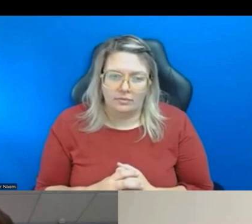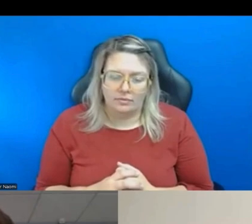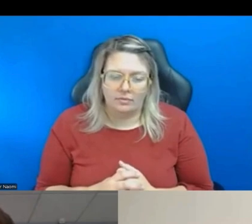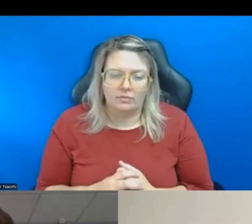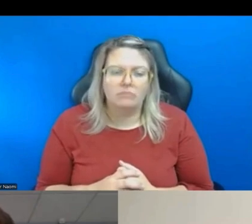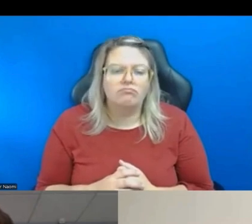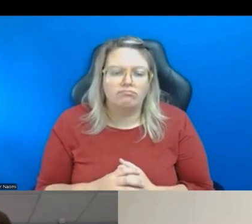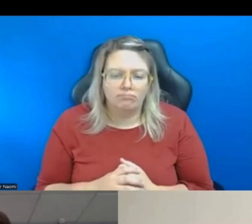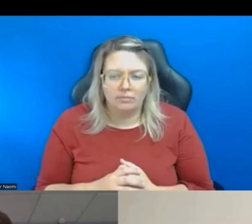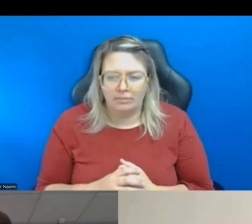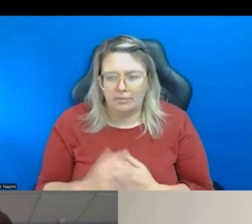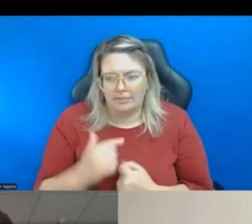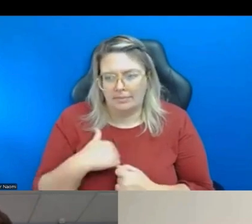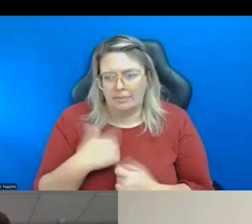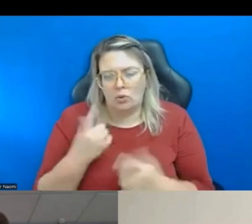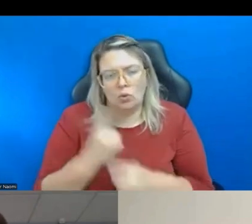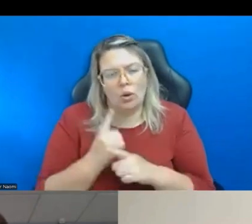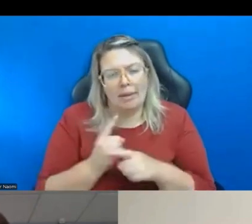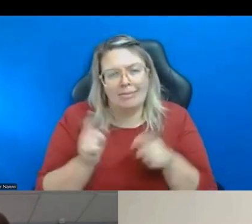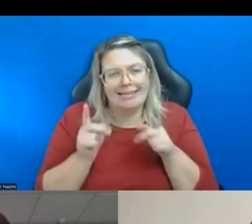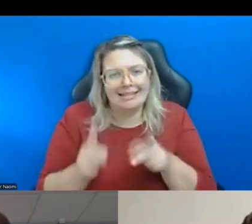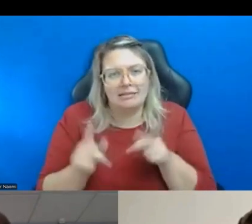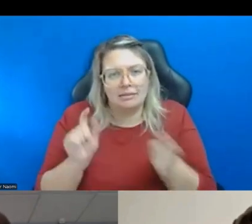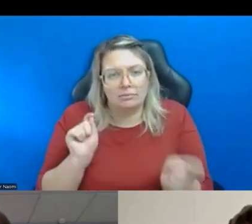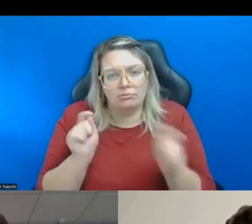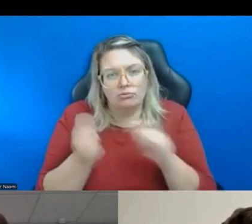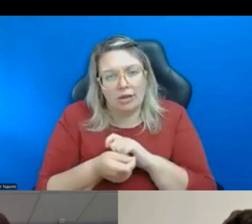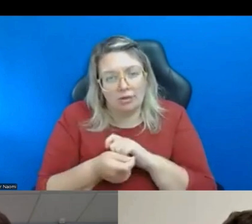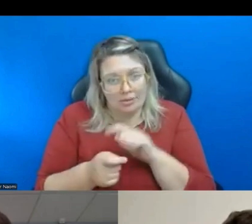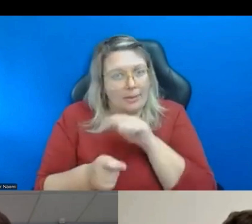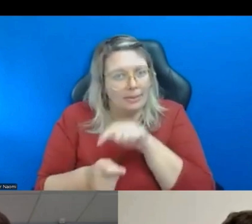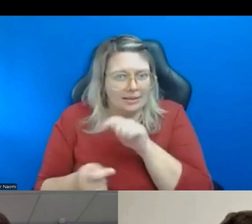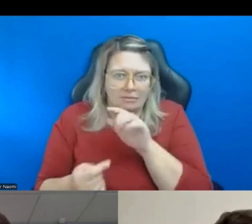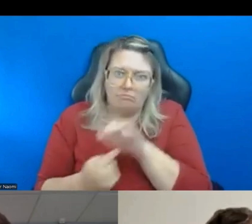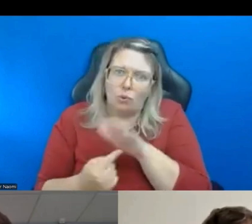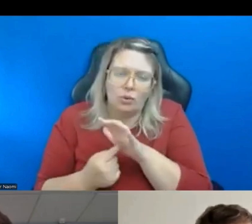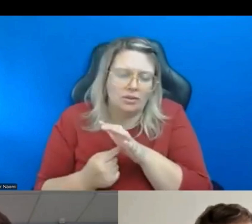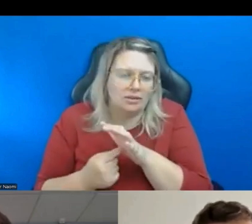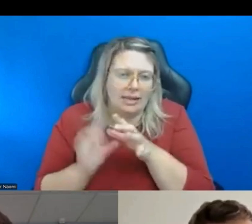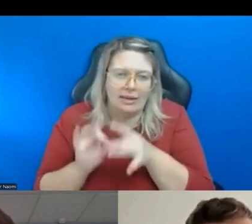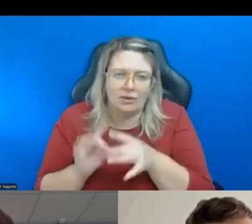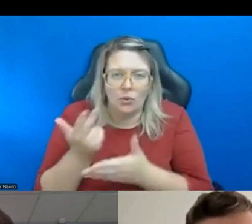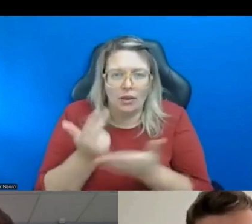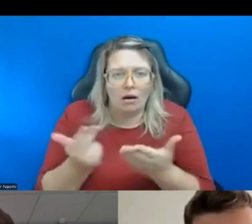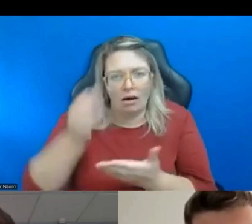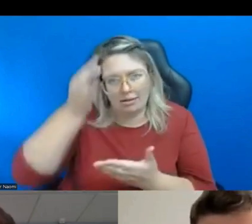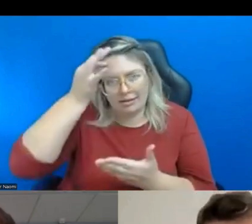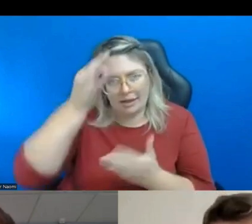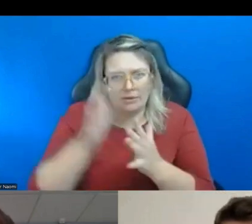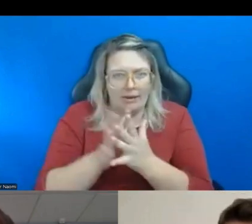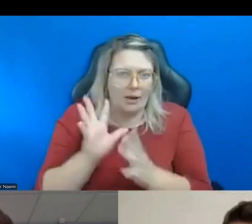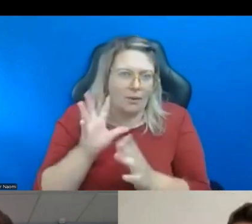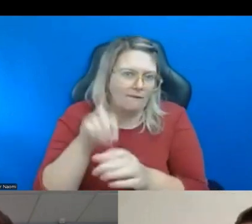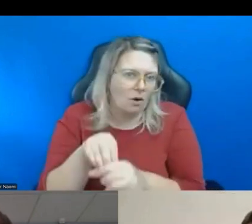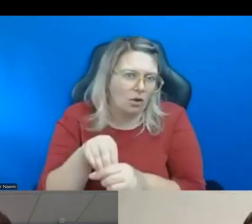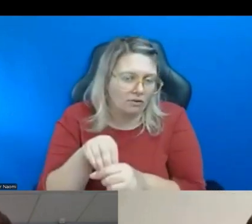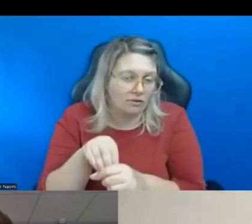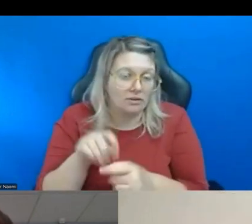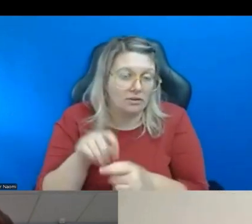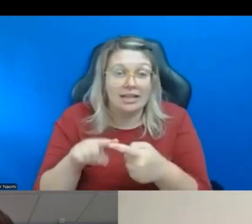rewiring of the system, absolutely, this is where we're talking about a key role for the Arts Council. So that national oversight